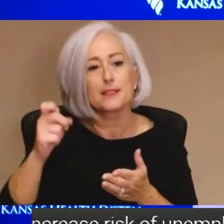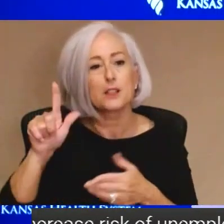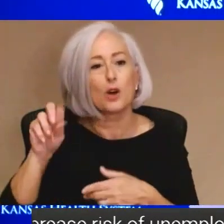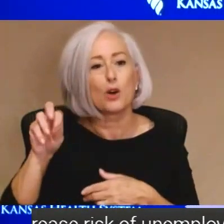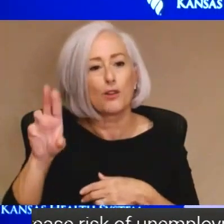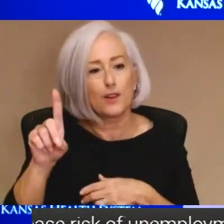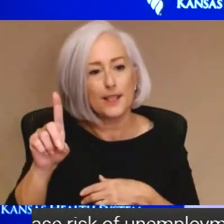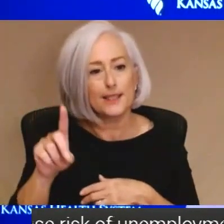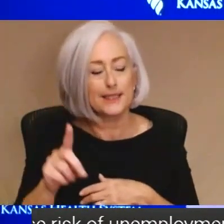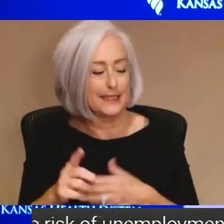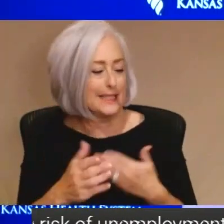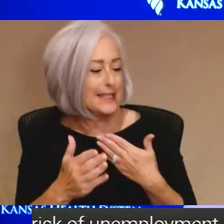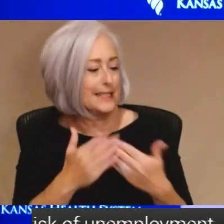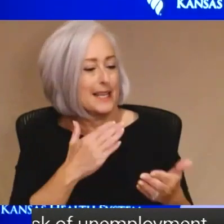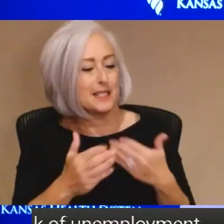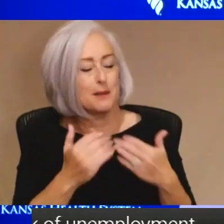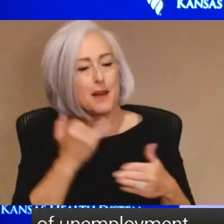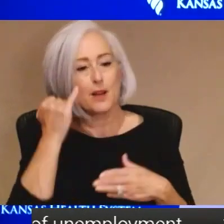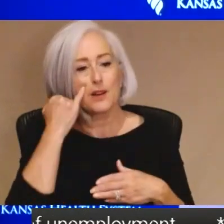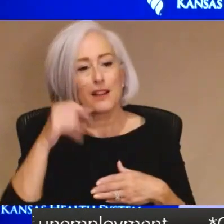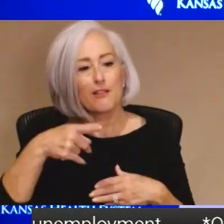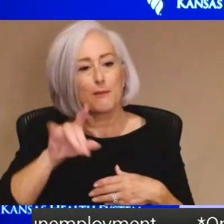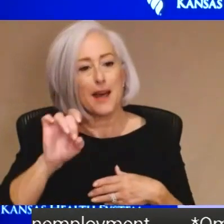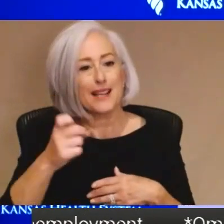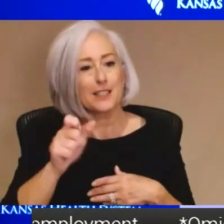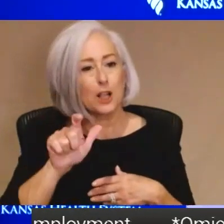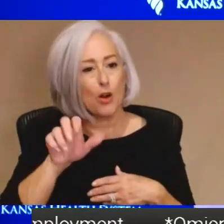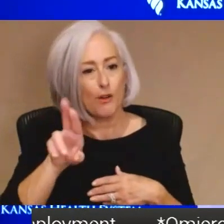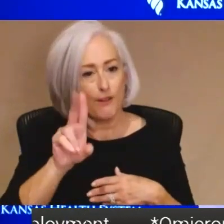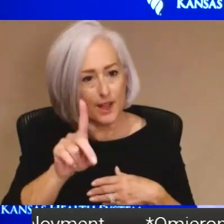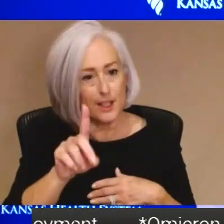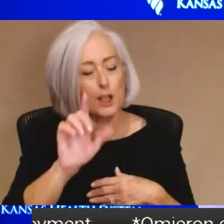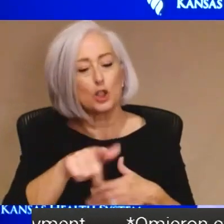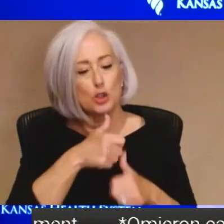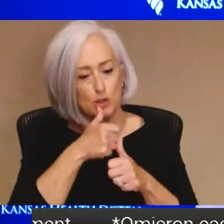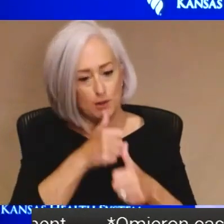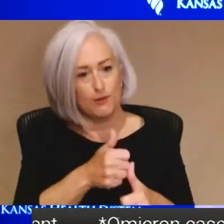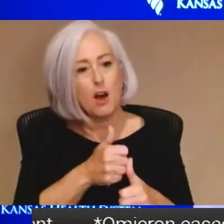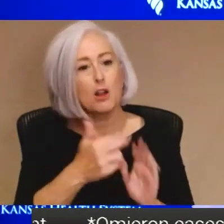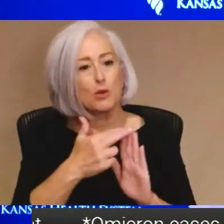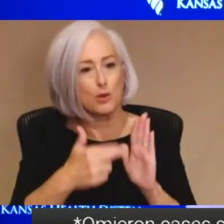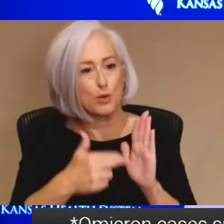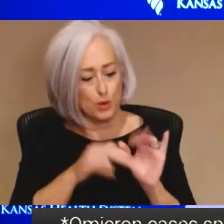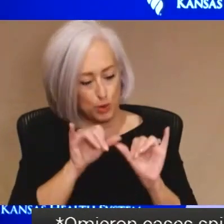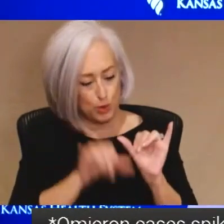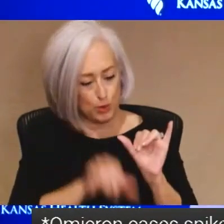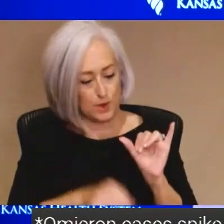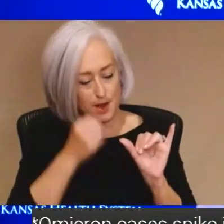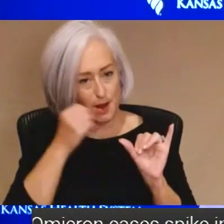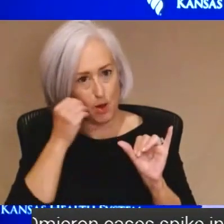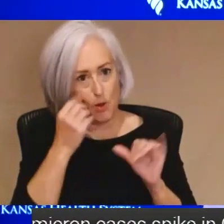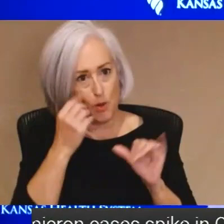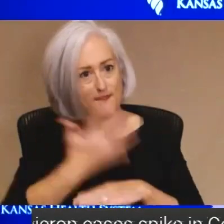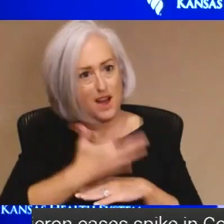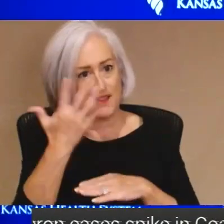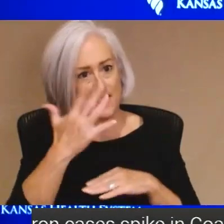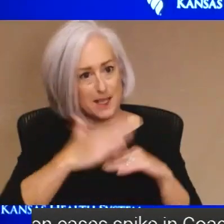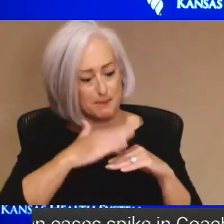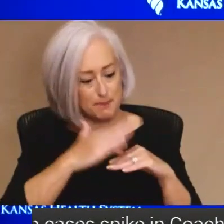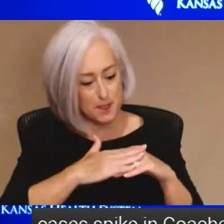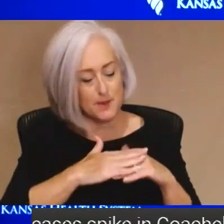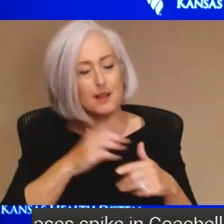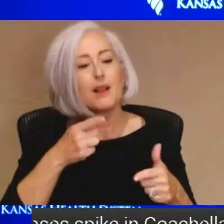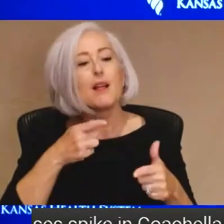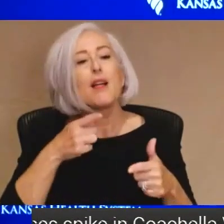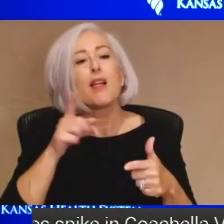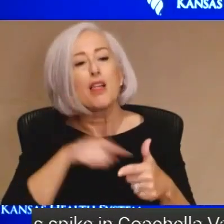you're on Paxlovid or not, I think you still have to adhere to the guidance of being home, isolating for those 5 days, and then you can go out with the mask for the other